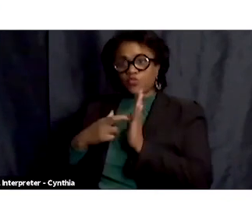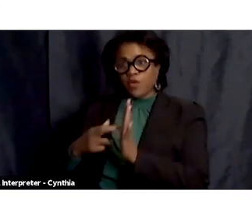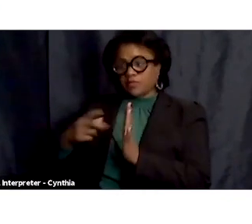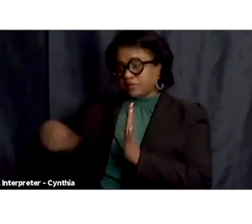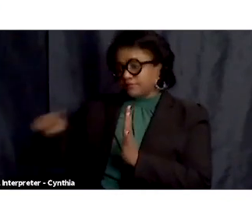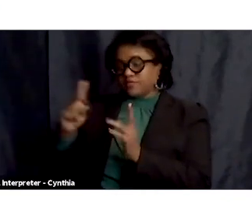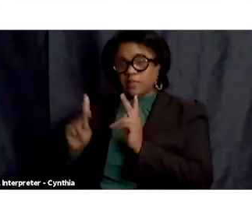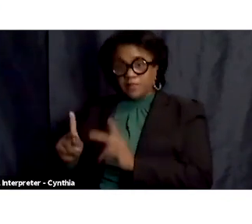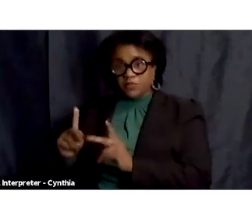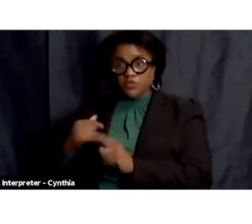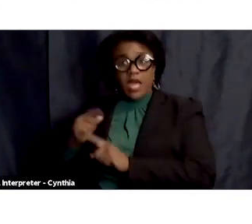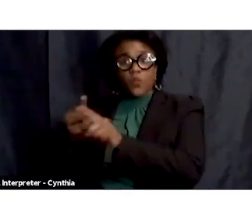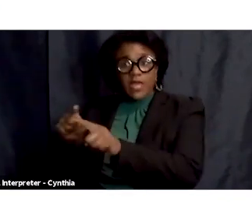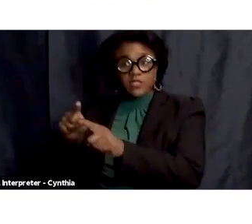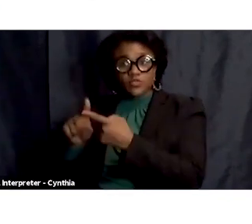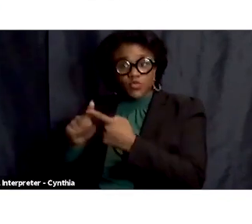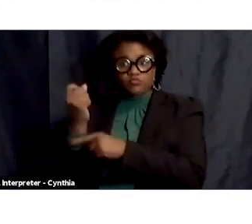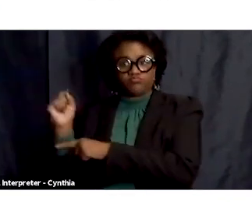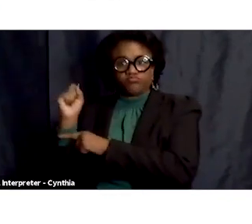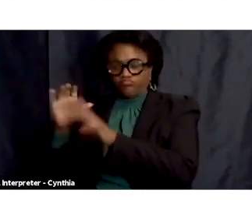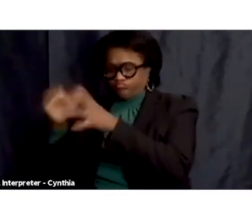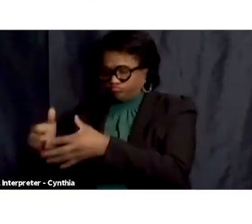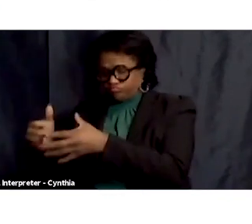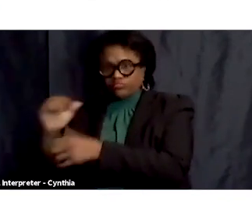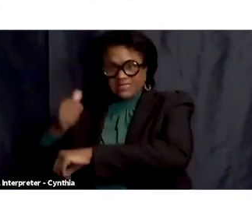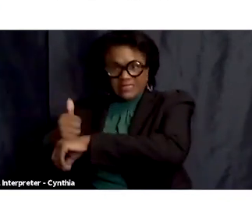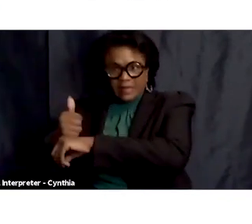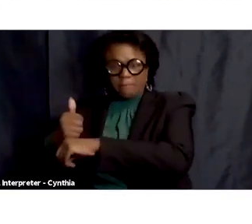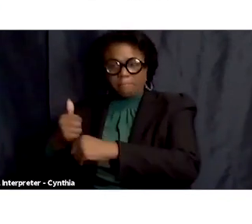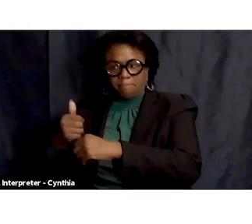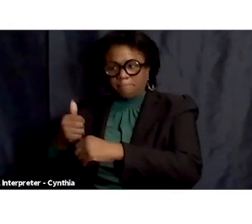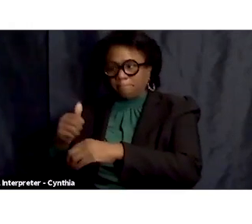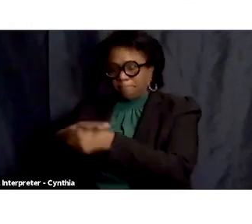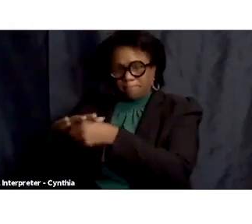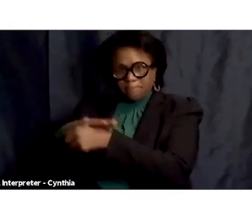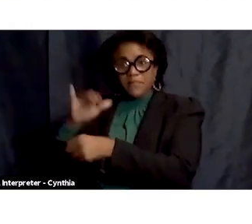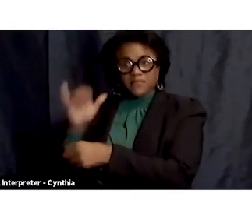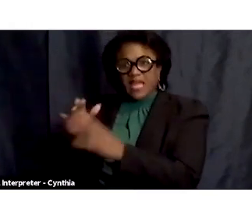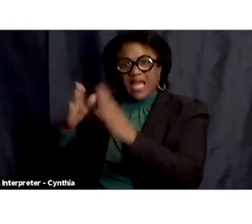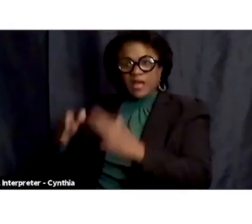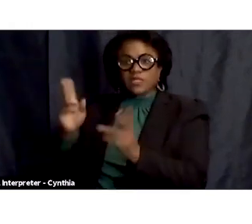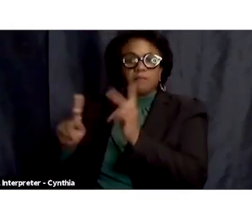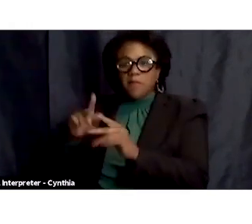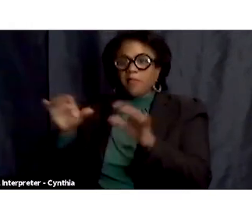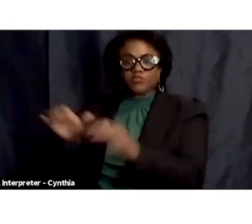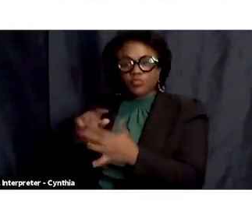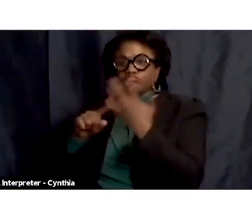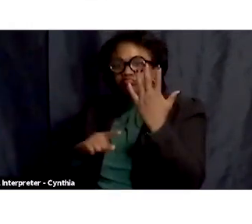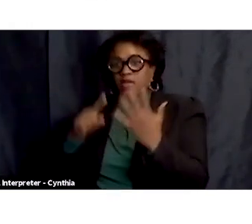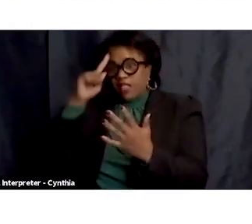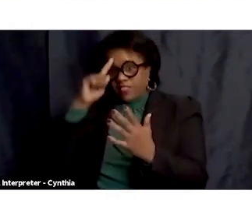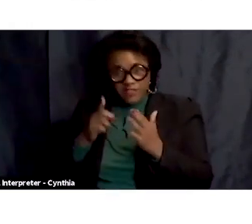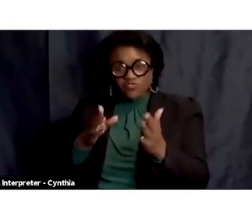the movement house, and there was a ton of energy that was going on. There were people doing all kinds of things. There were strategists,